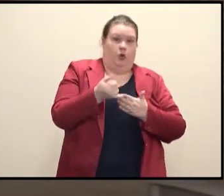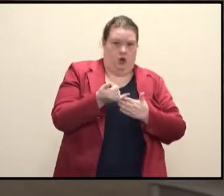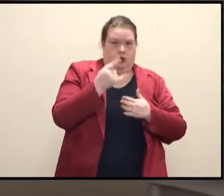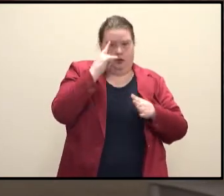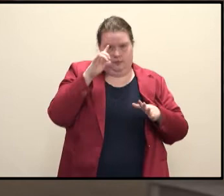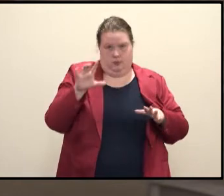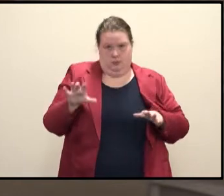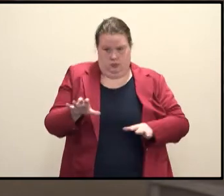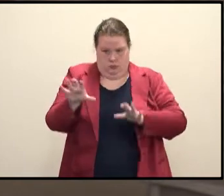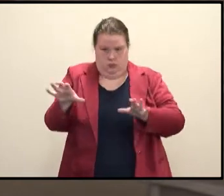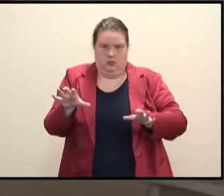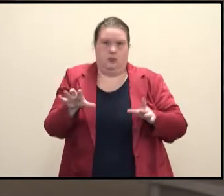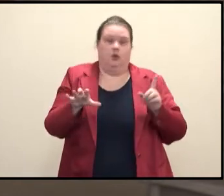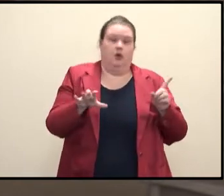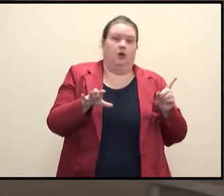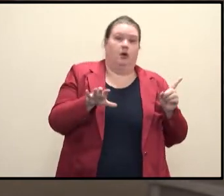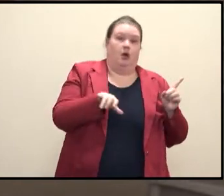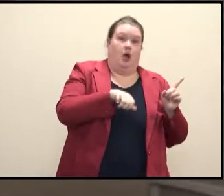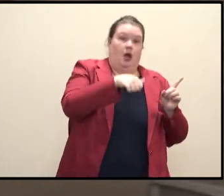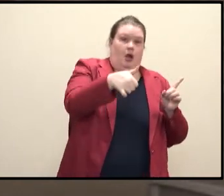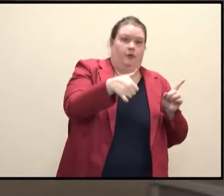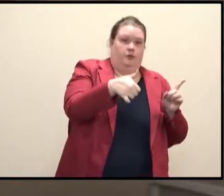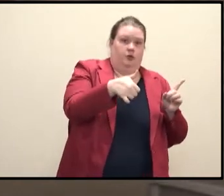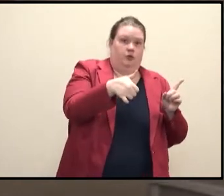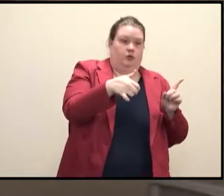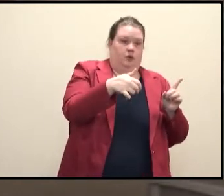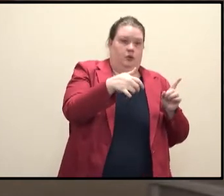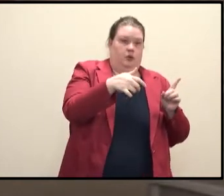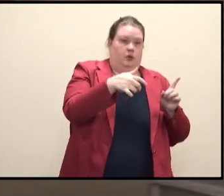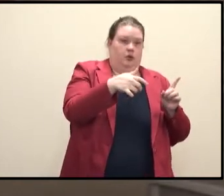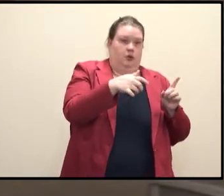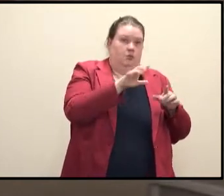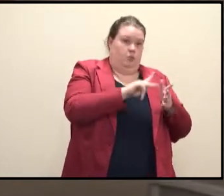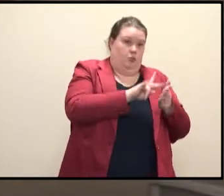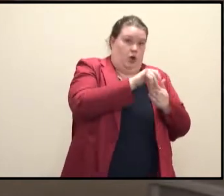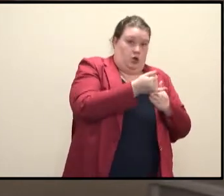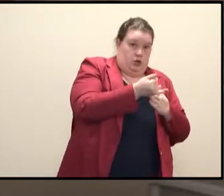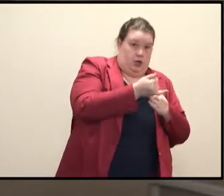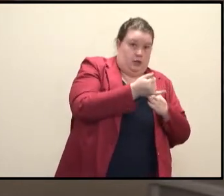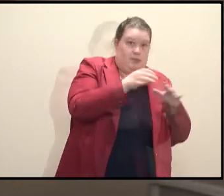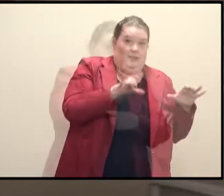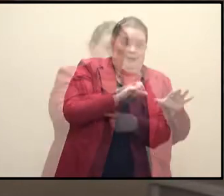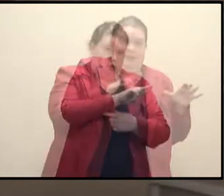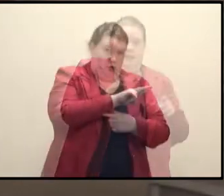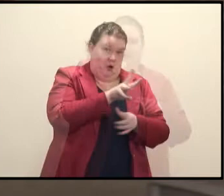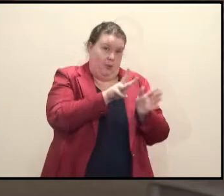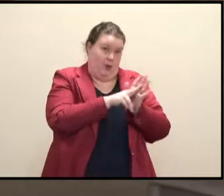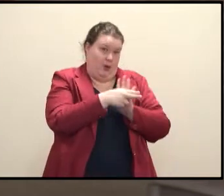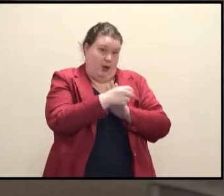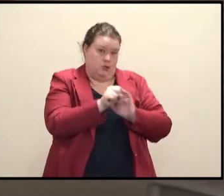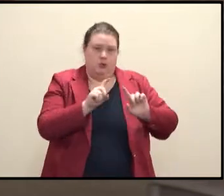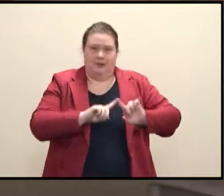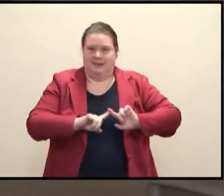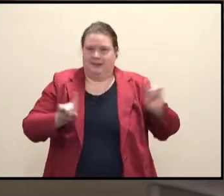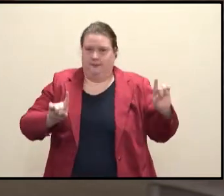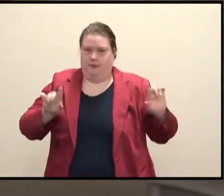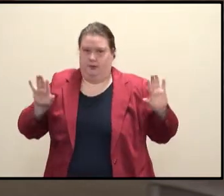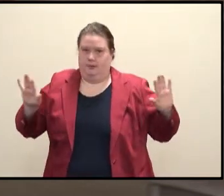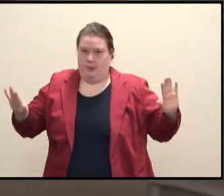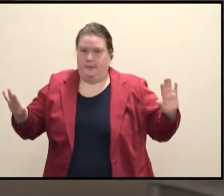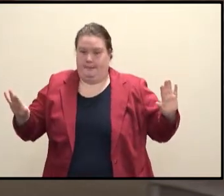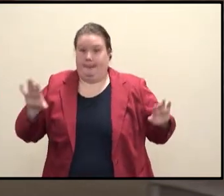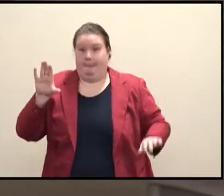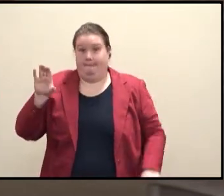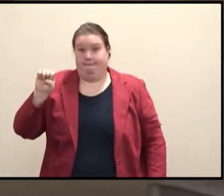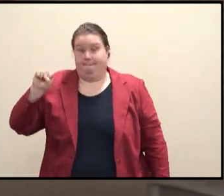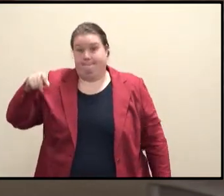delivered via the CM at risk delivery method. And there's some key differences in the selection process. In a CSP proposal,